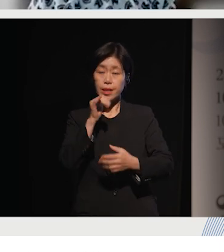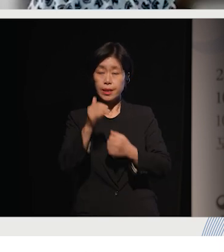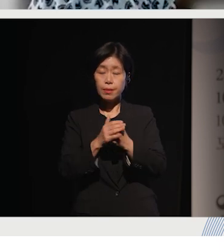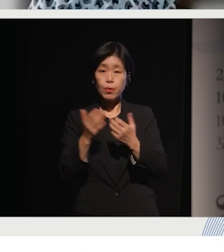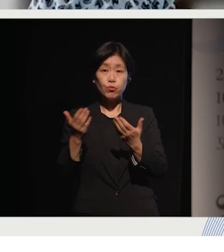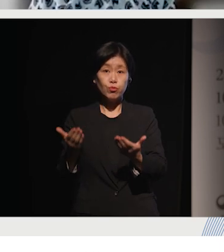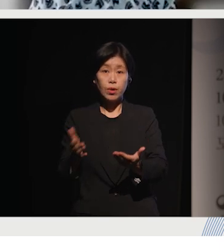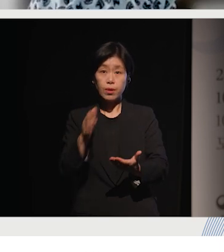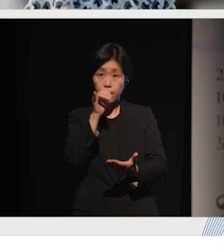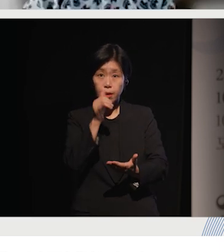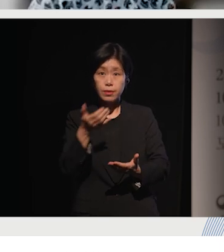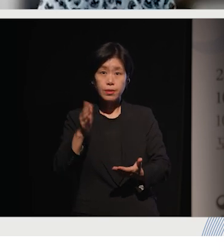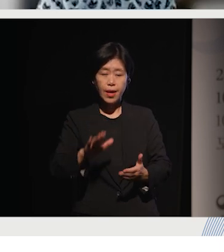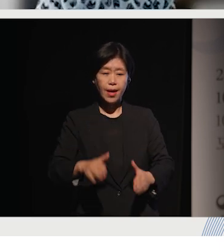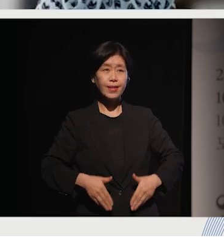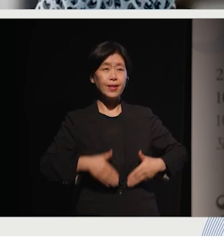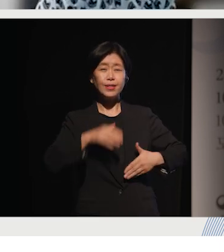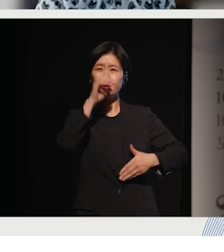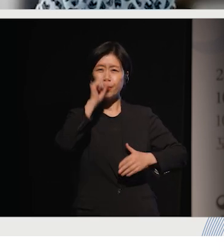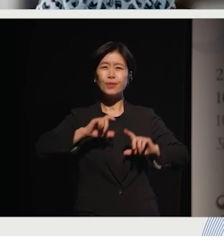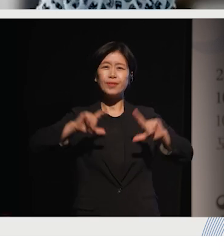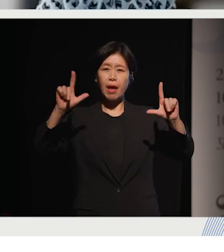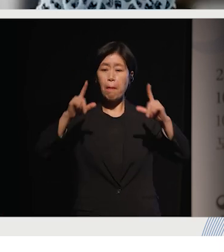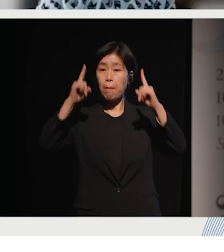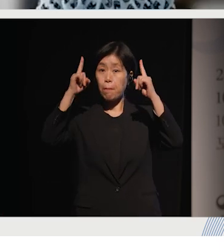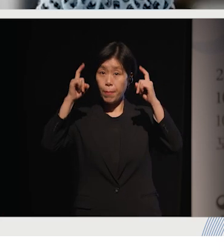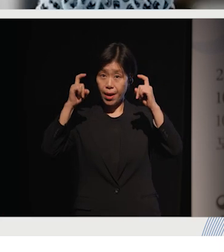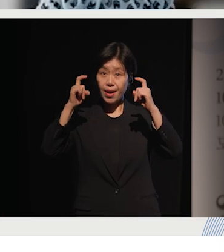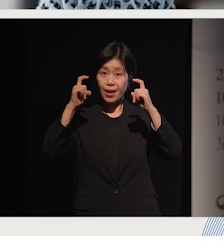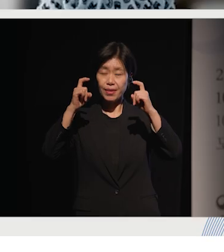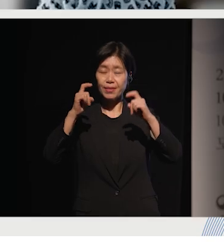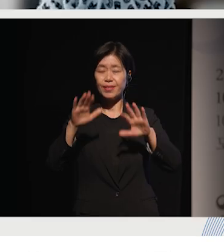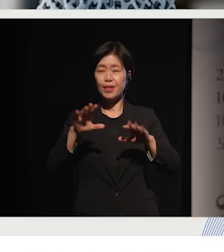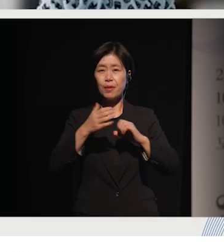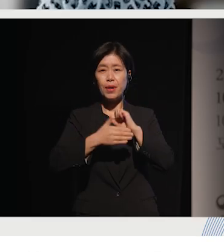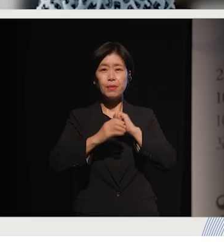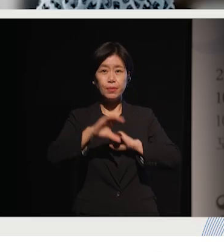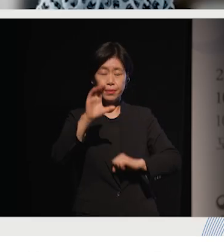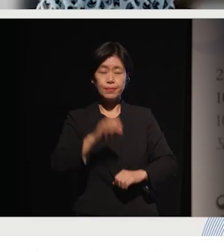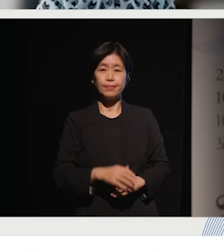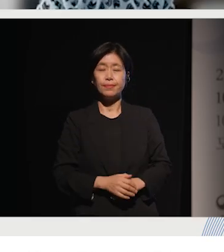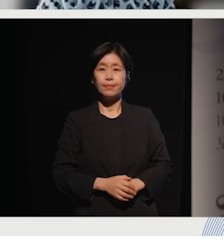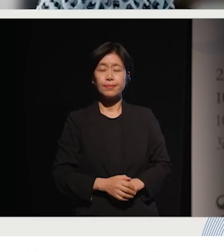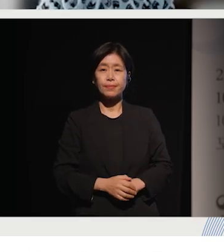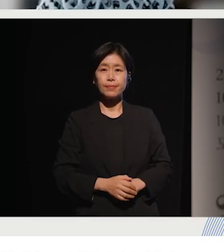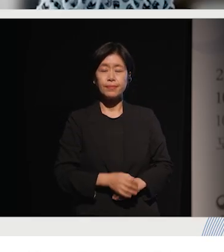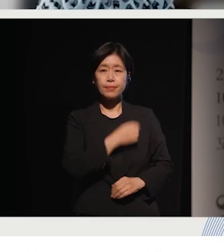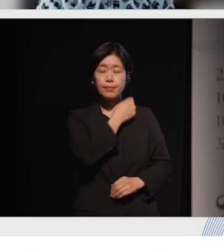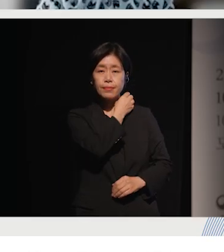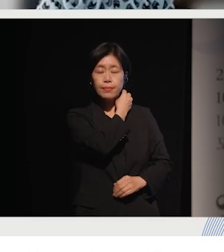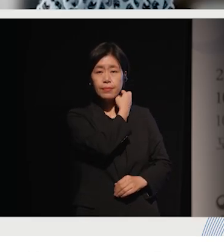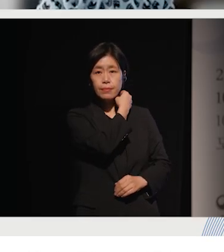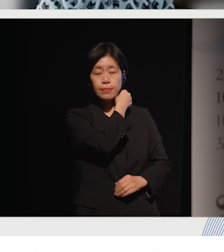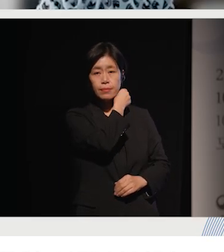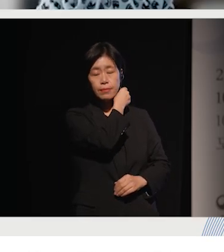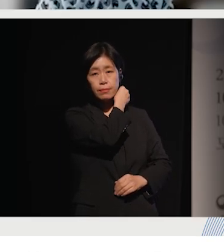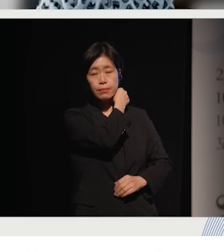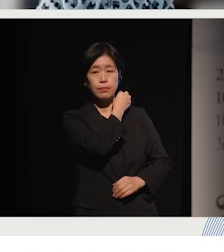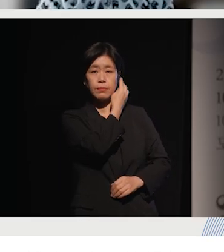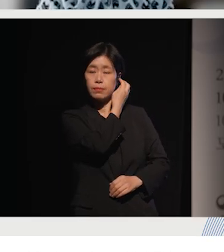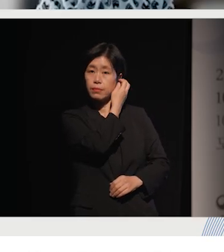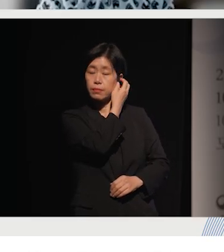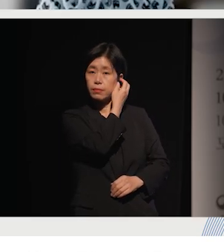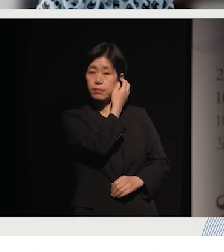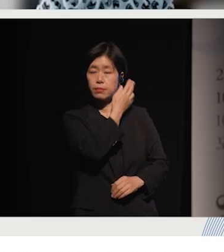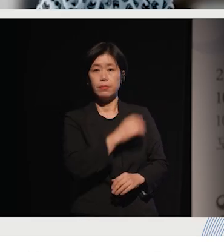sunny day. So moving into our work, the Office of Diversity is a central office, which means we get to work with